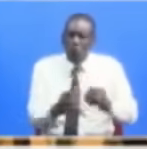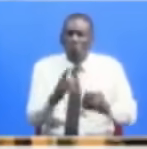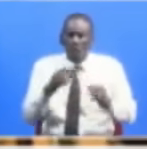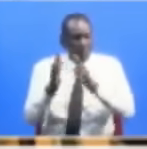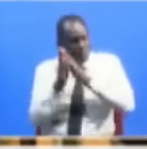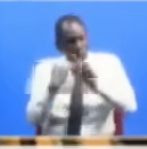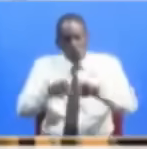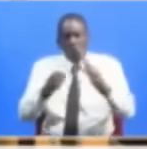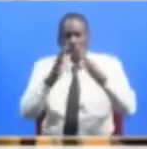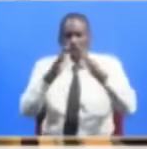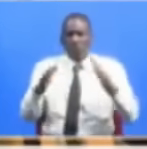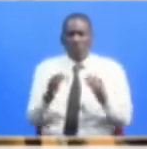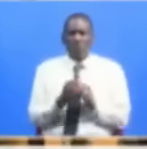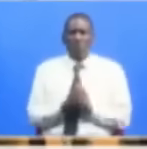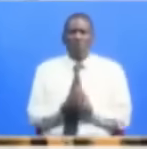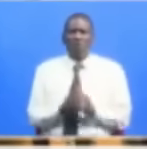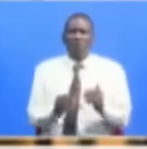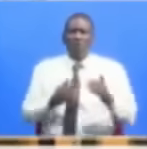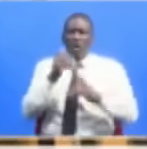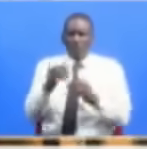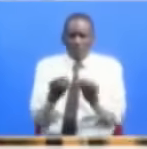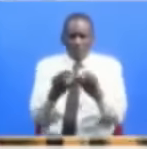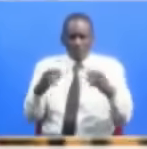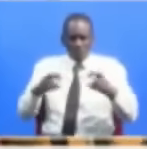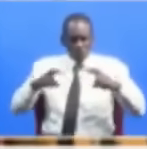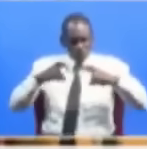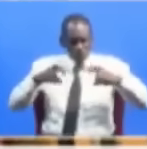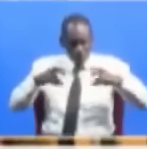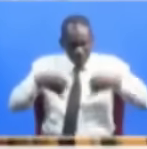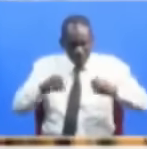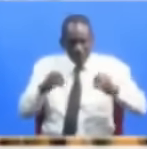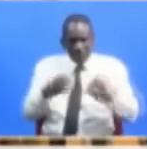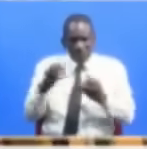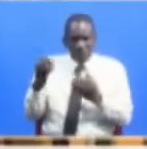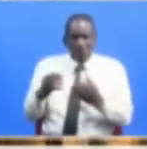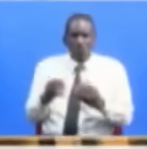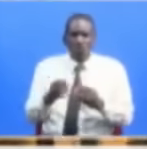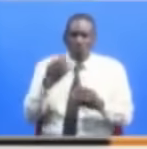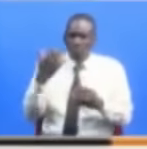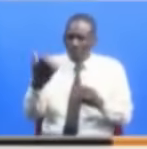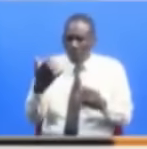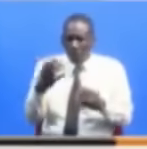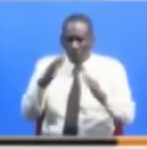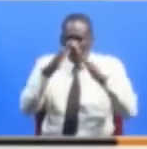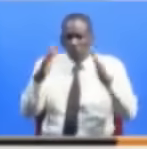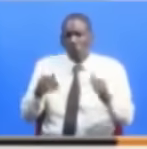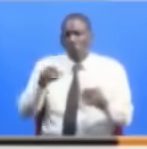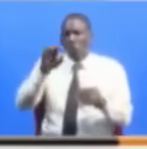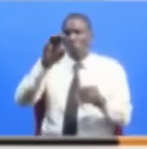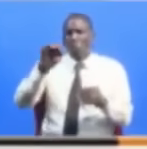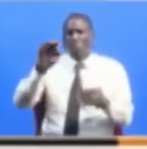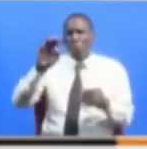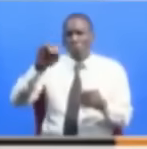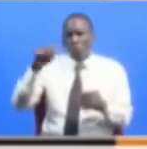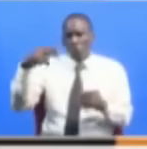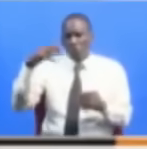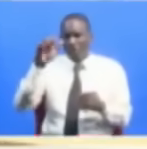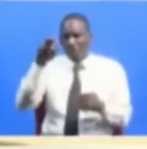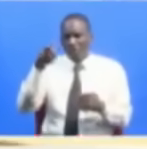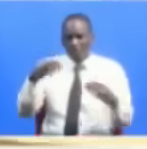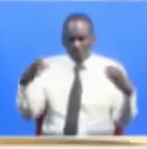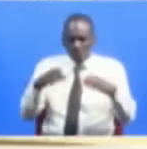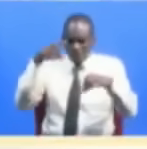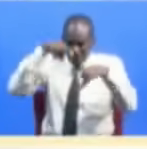house. After multiple futile attempts to receive a response, Mudhoni and her team entered the unlocked room